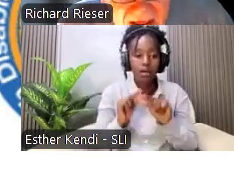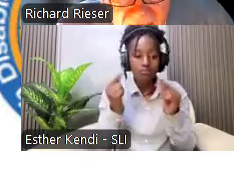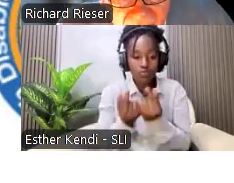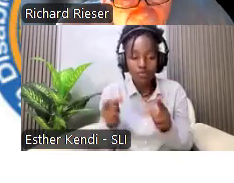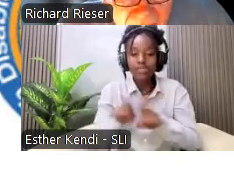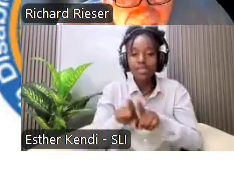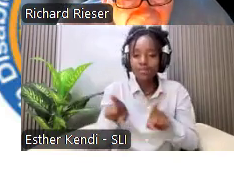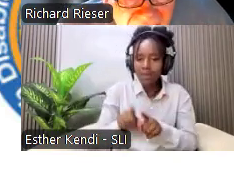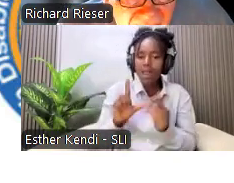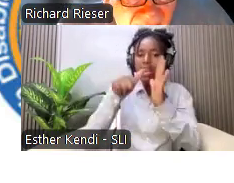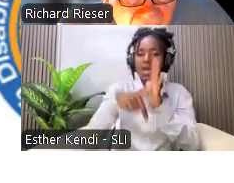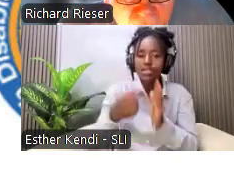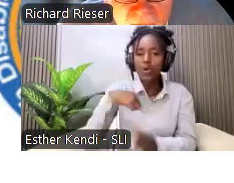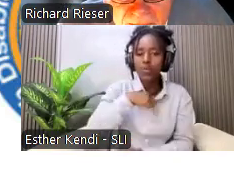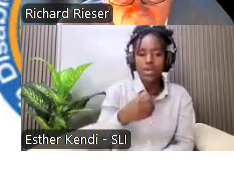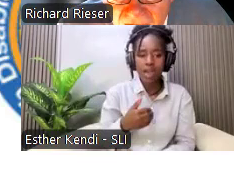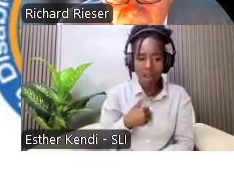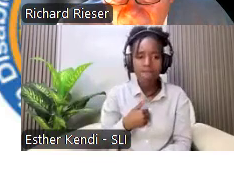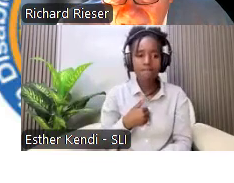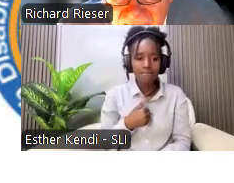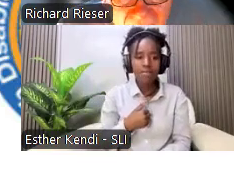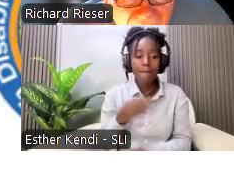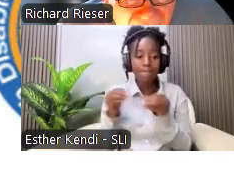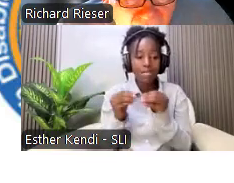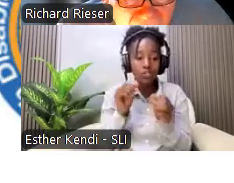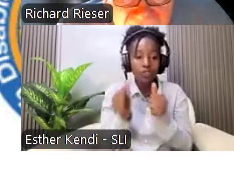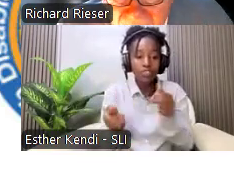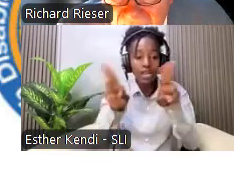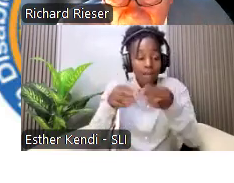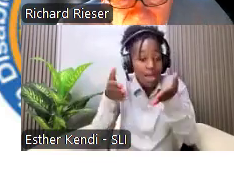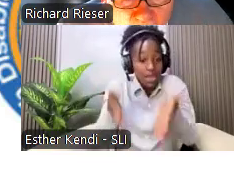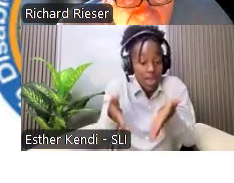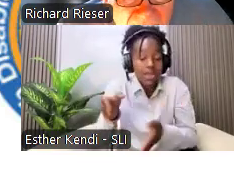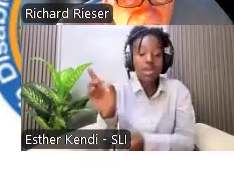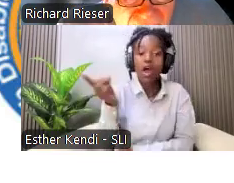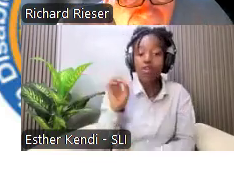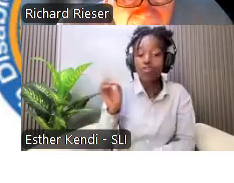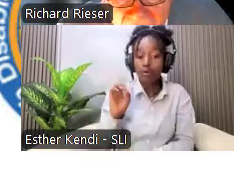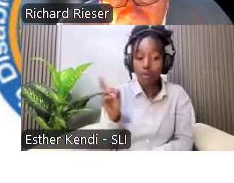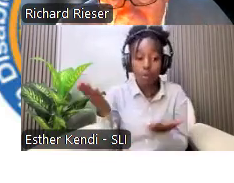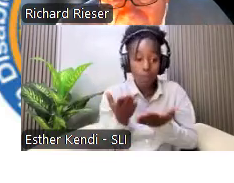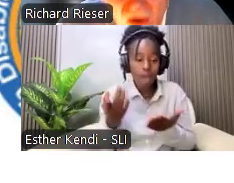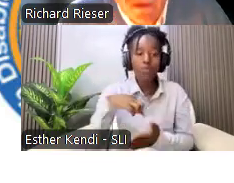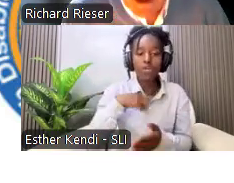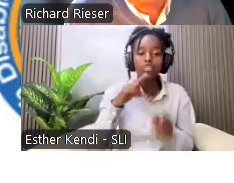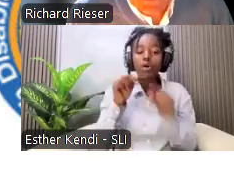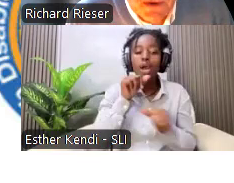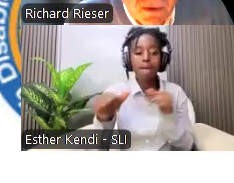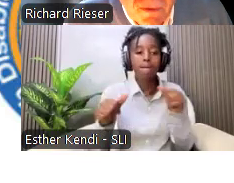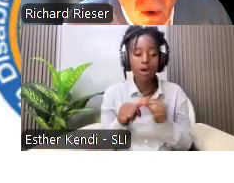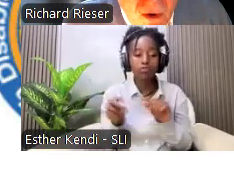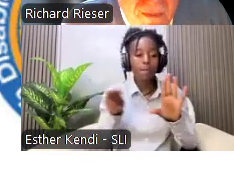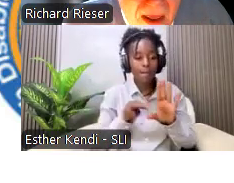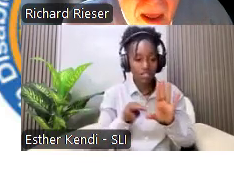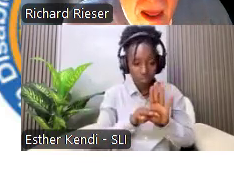in Nairobi in Kenya, we put the following forward. We want a membership of that